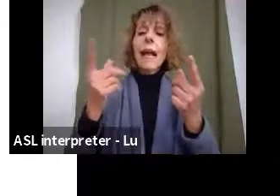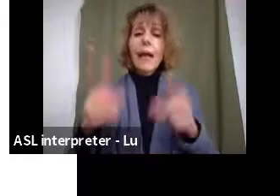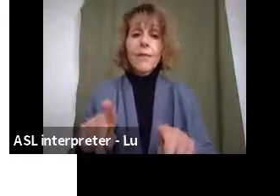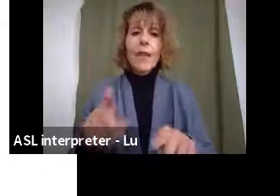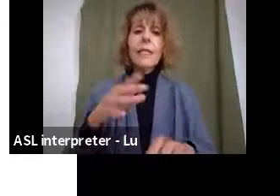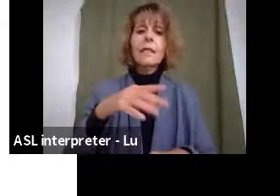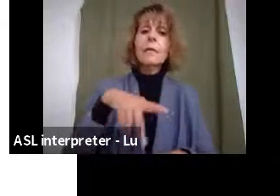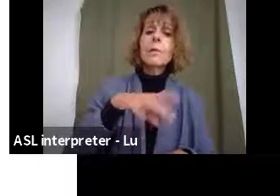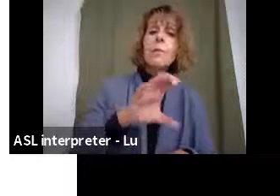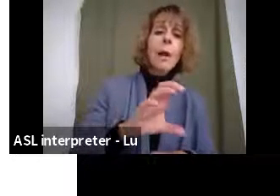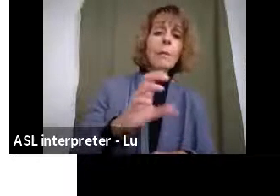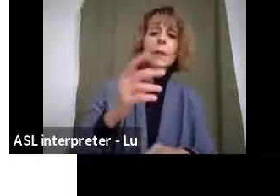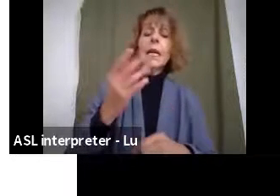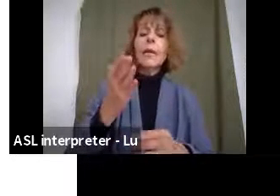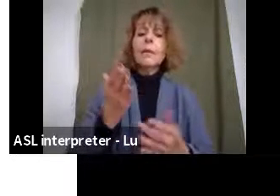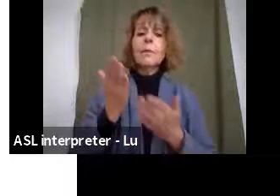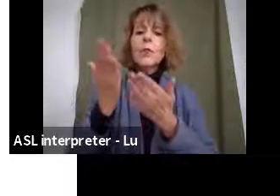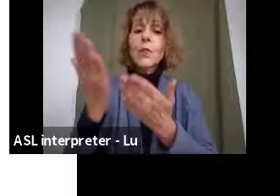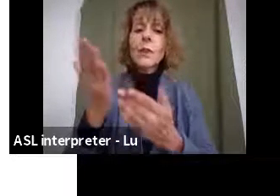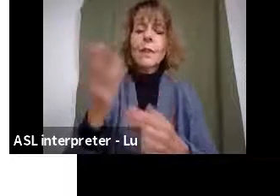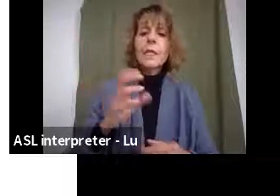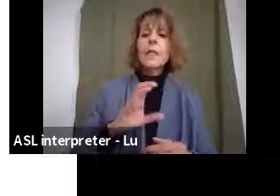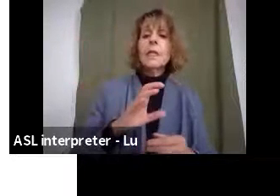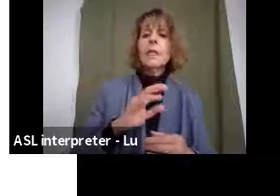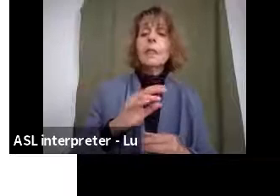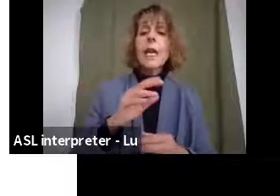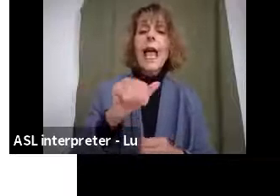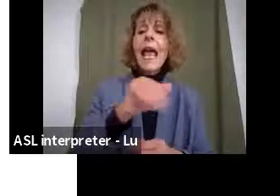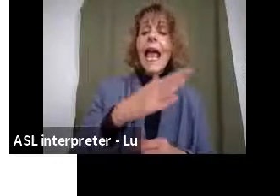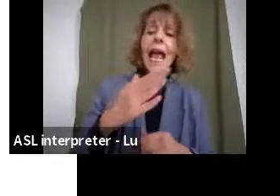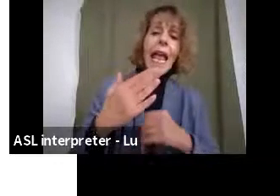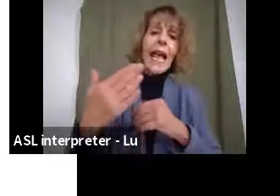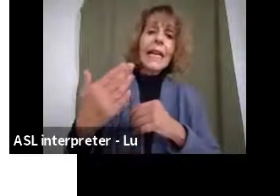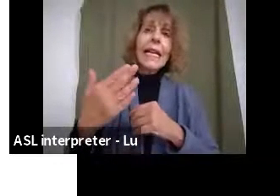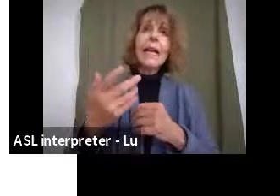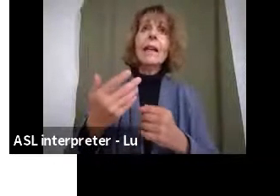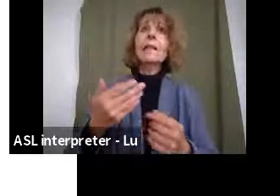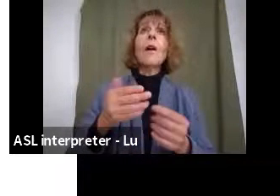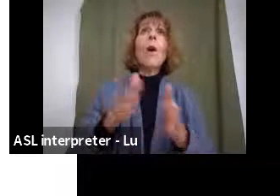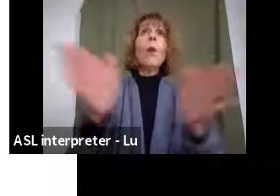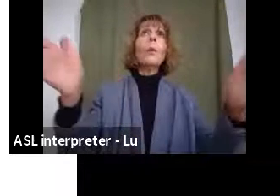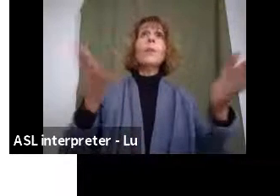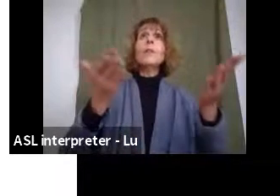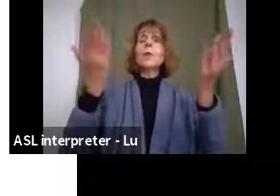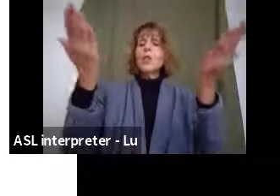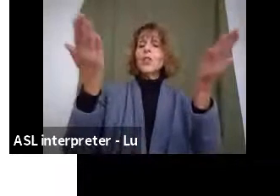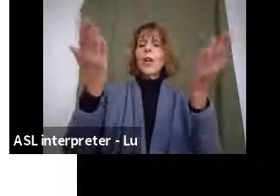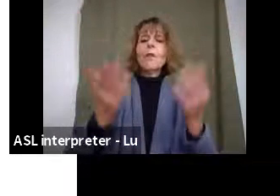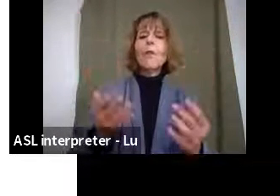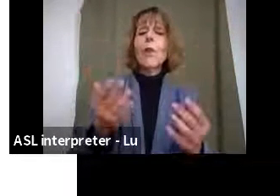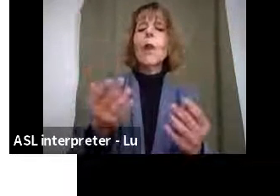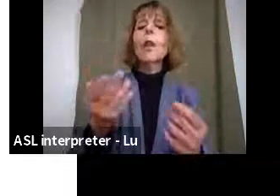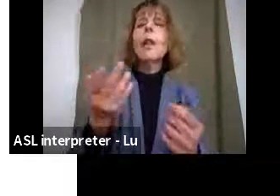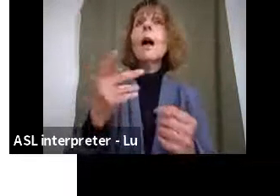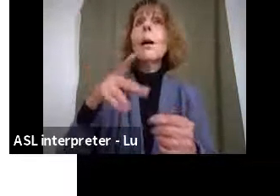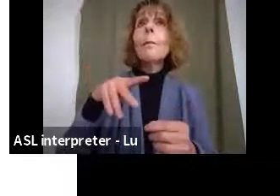private hospitals, your private practices, and any amenities offered within the hospital. Title